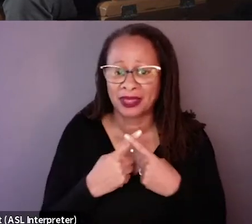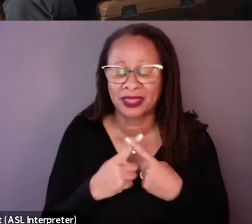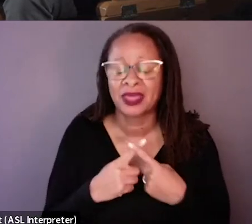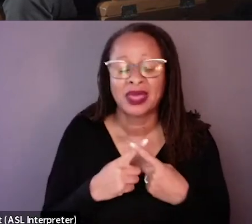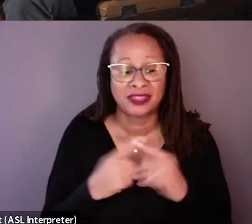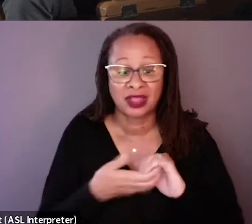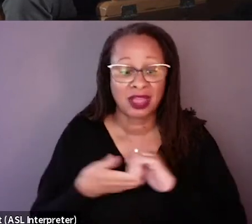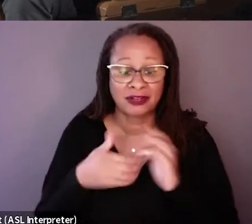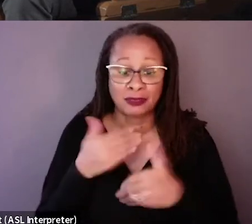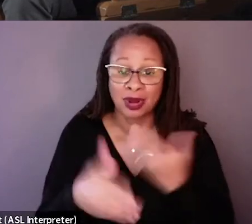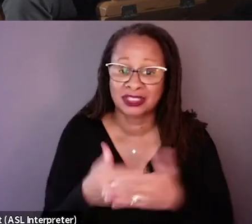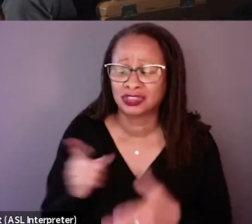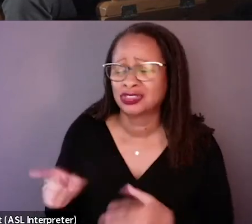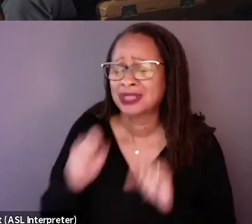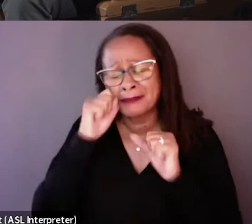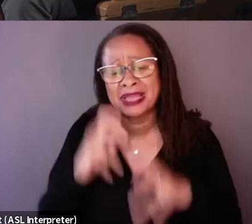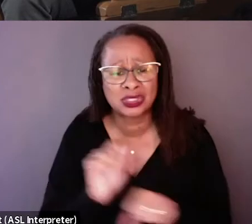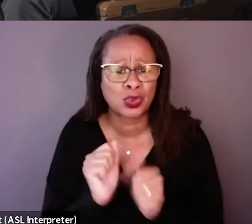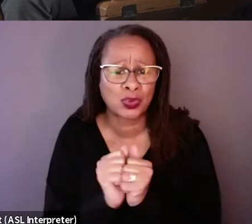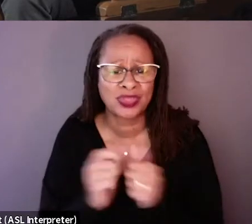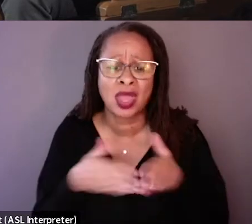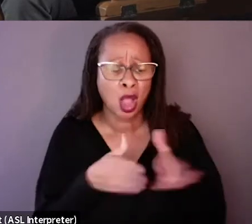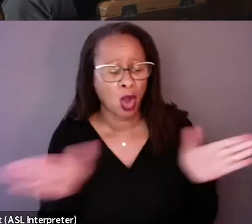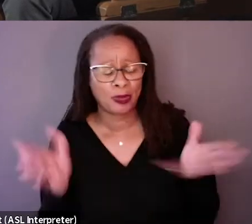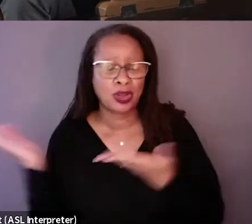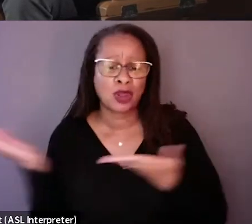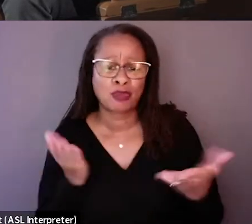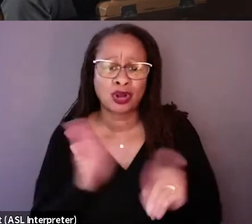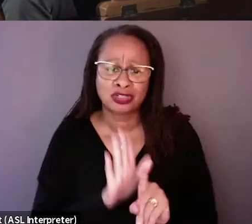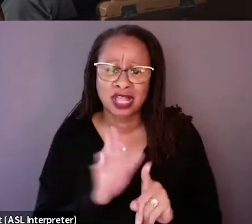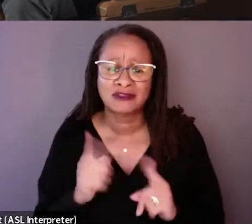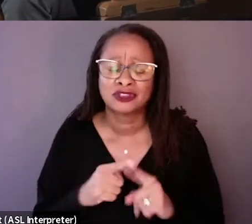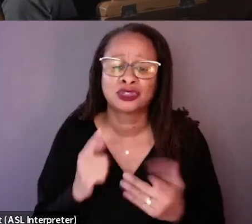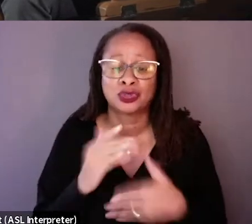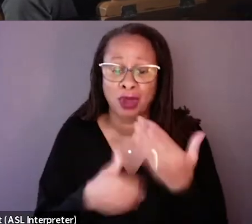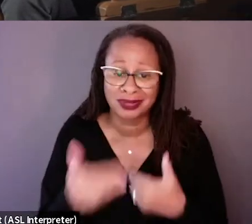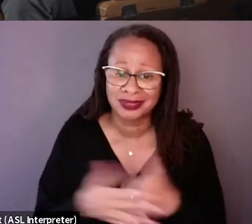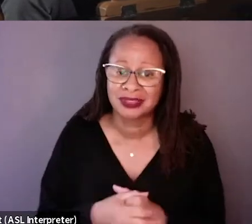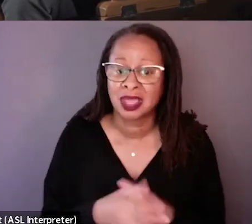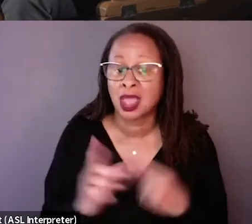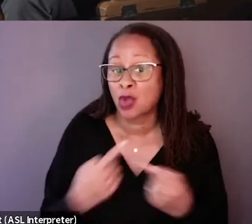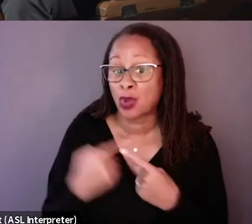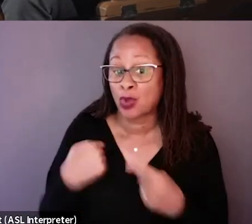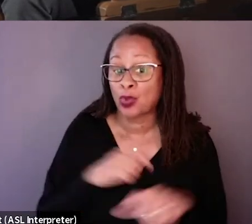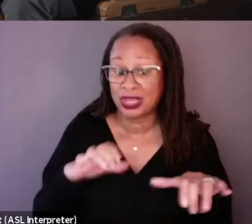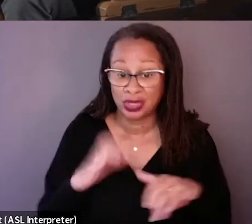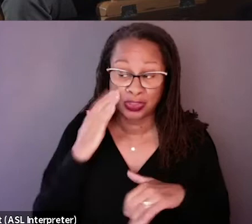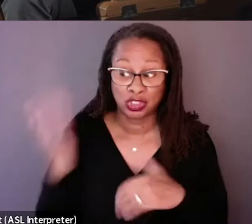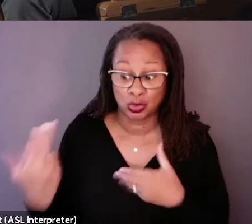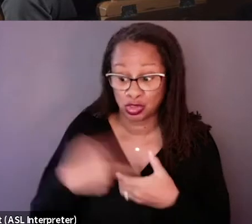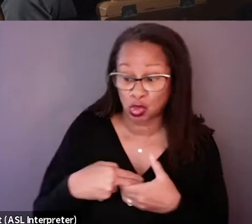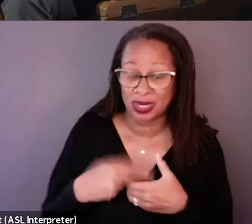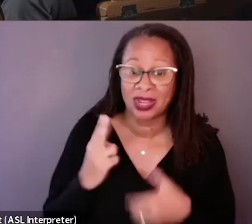with. She was so open and brought so much of herself to the process. Once we did know she came on, which